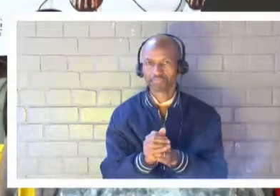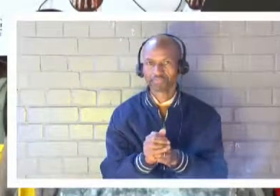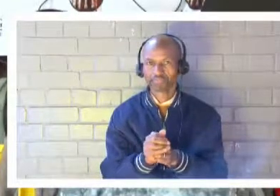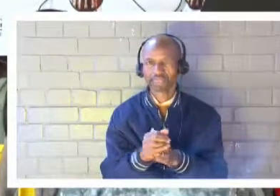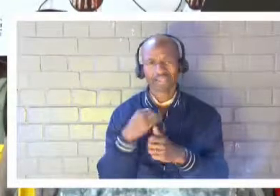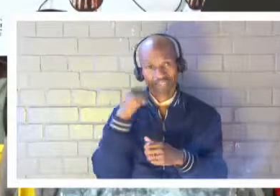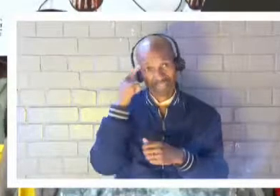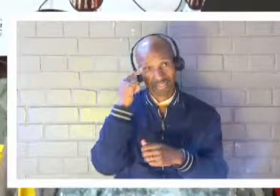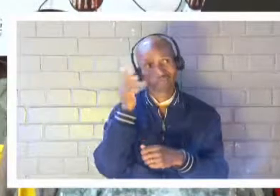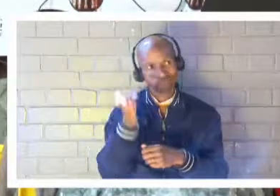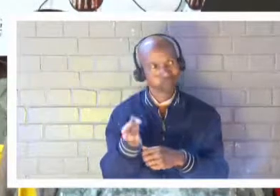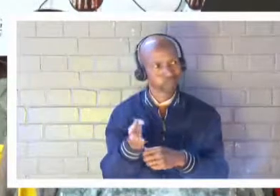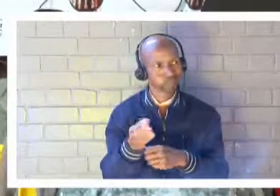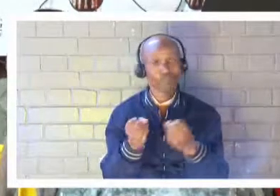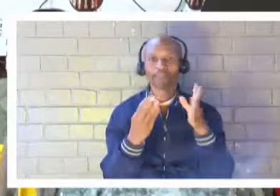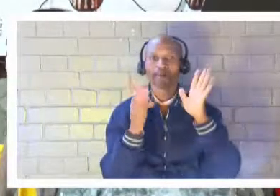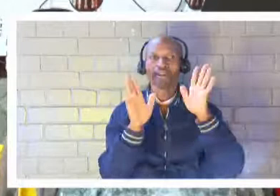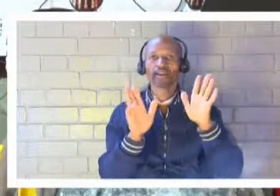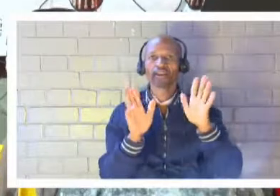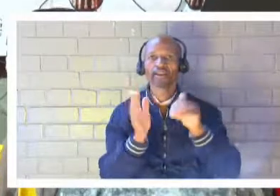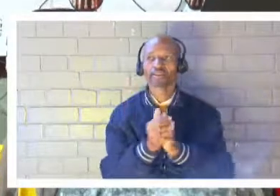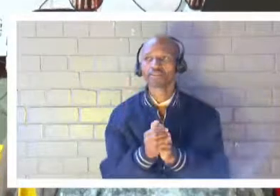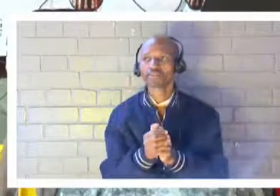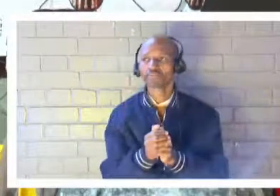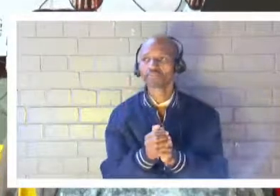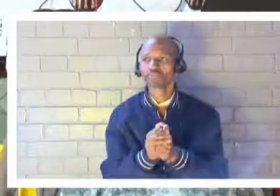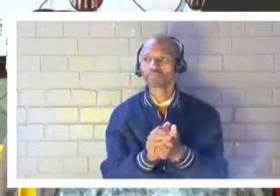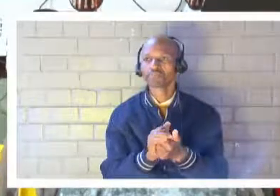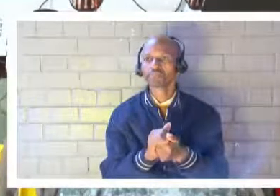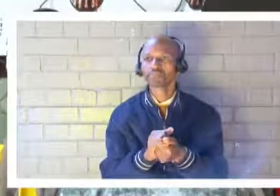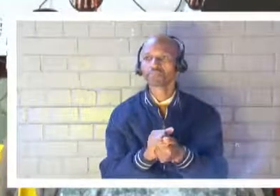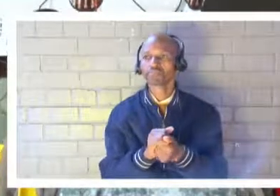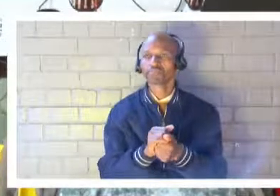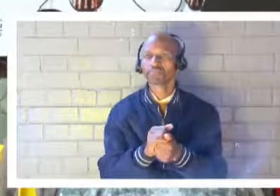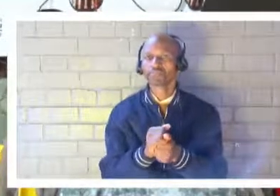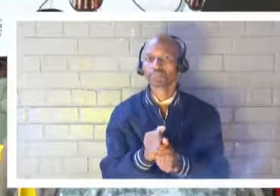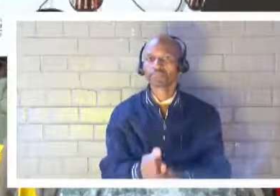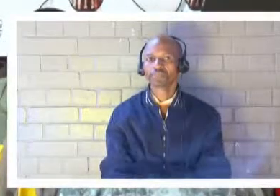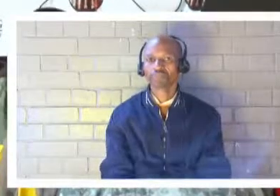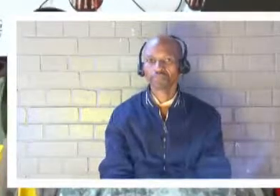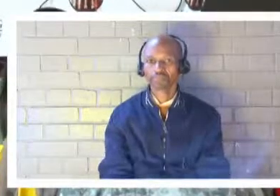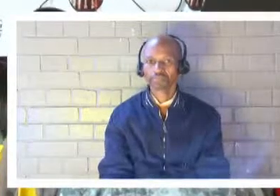Number 9. I think it's here somewhere. Yes.